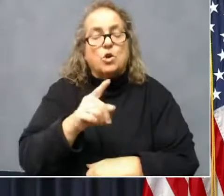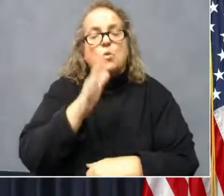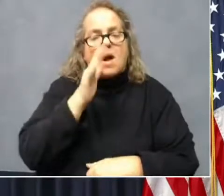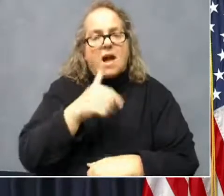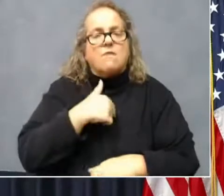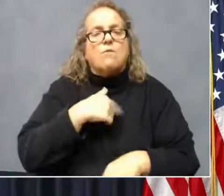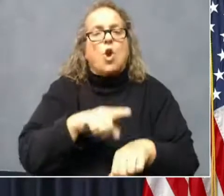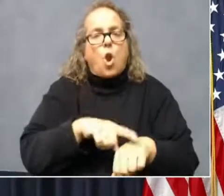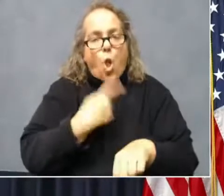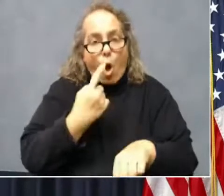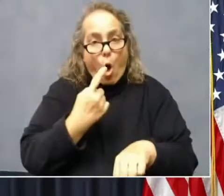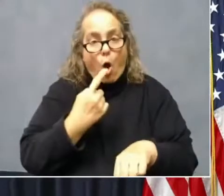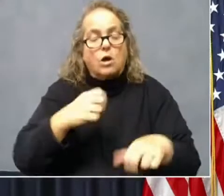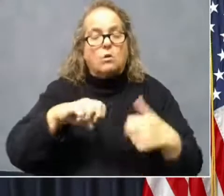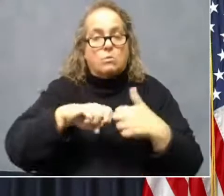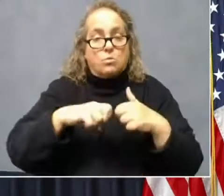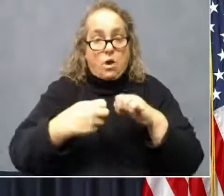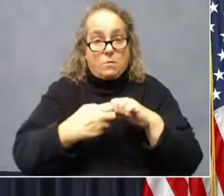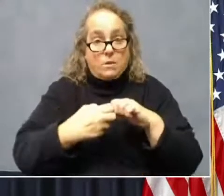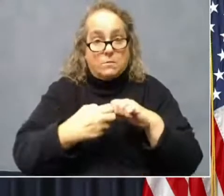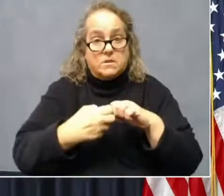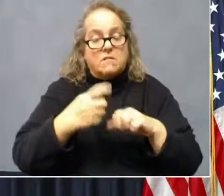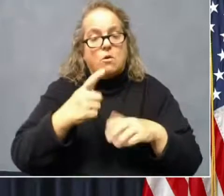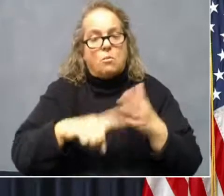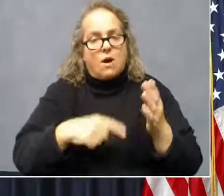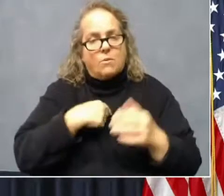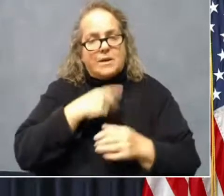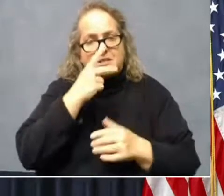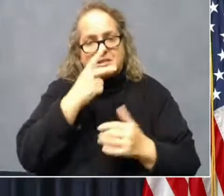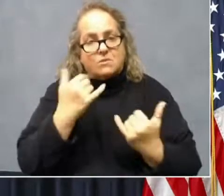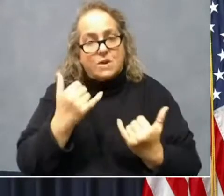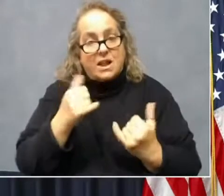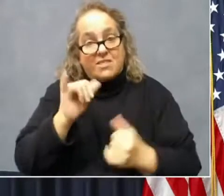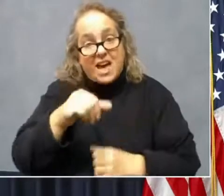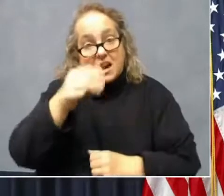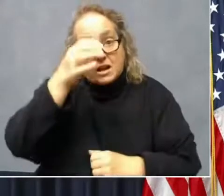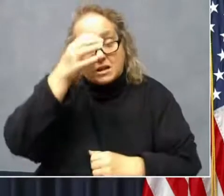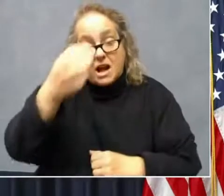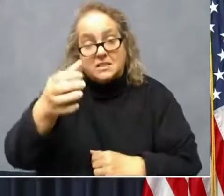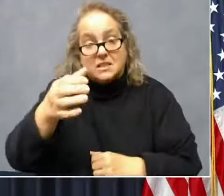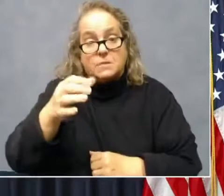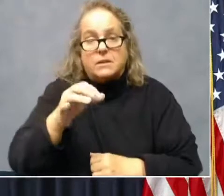seeing right now. And this concept that